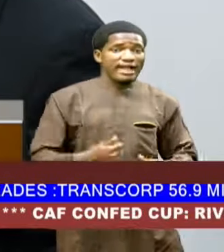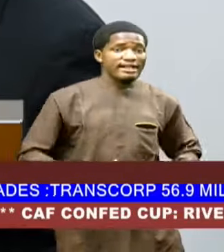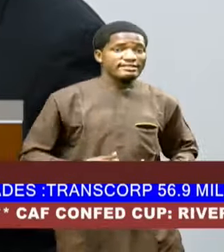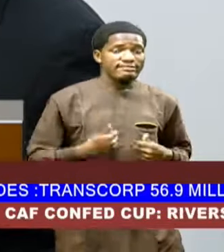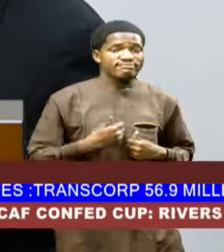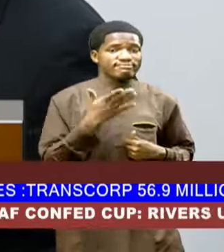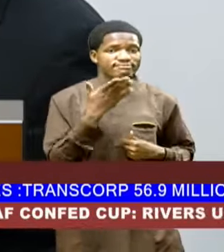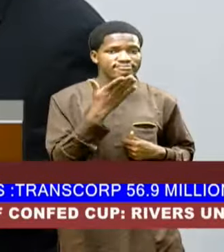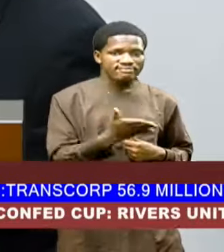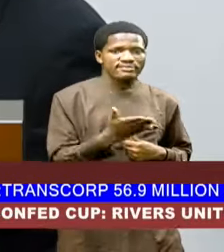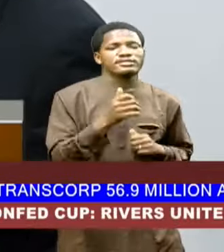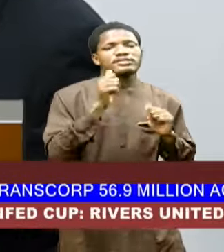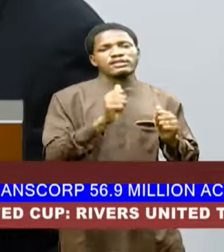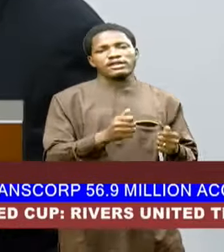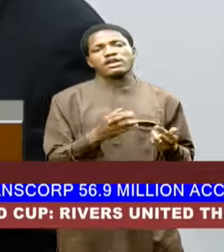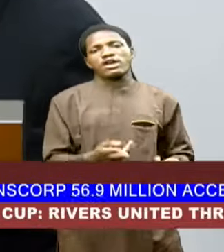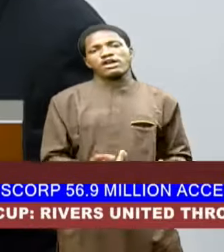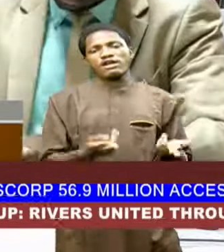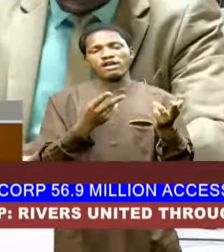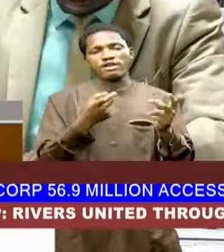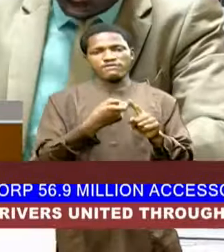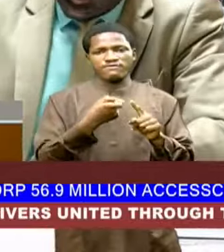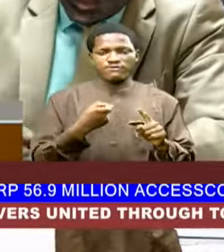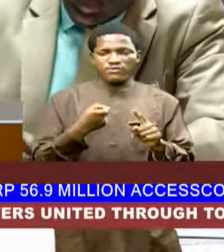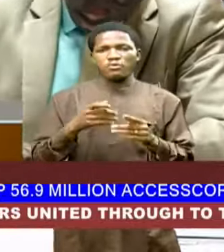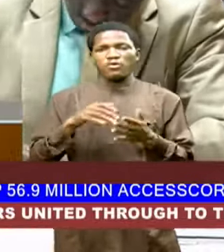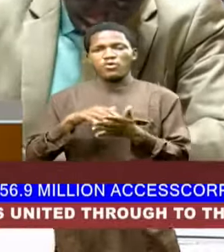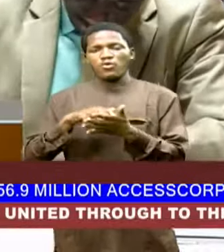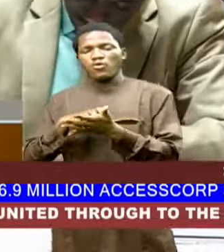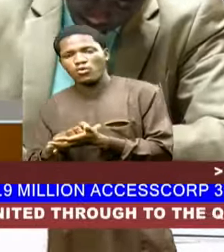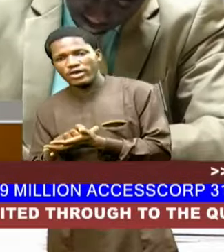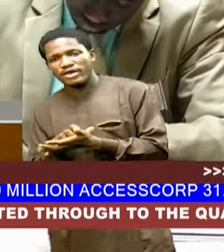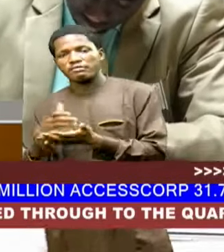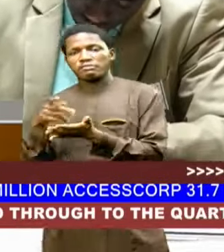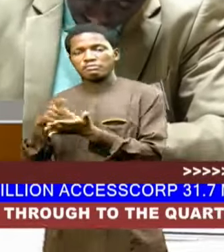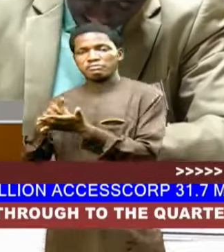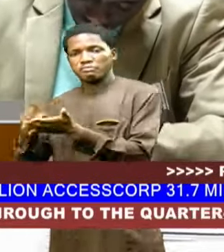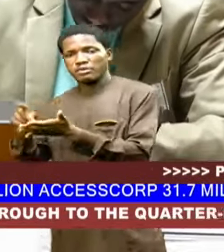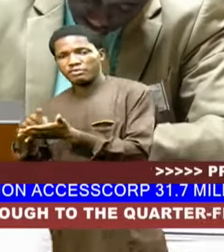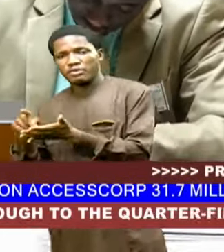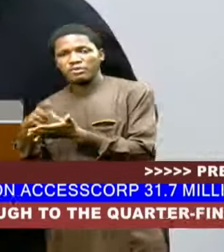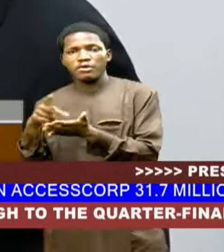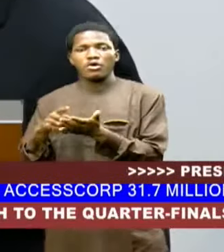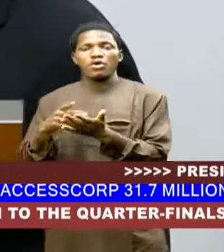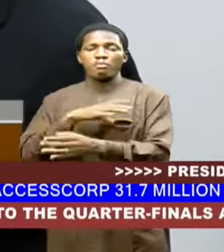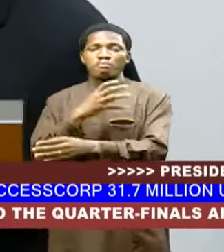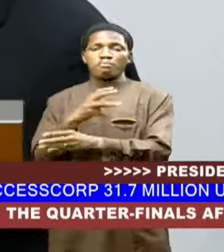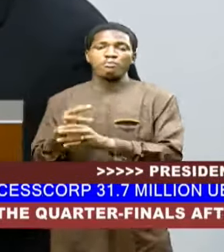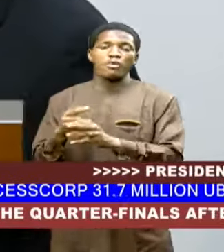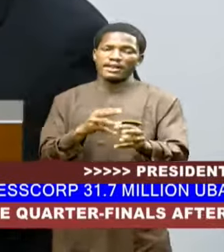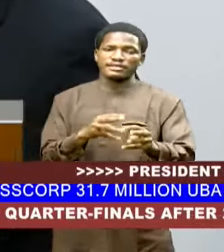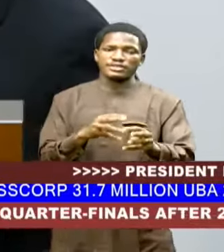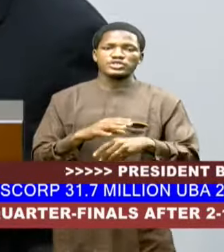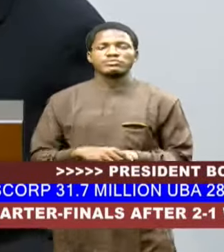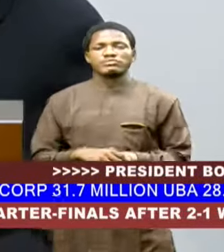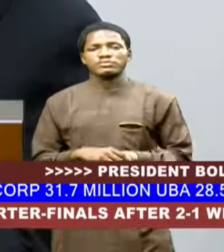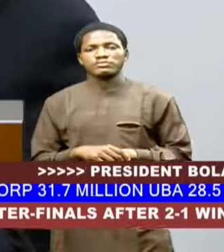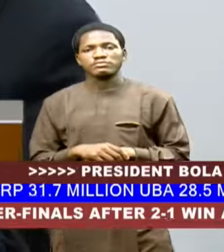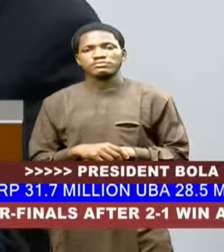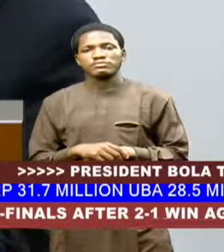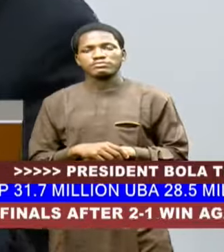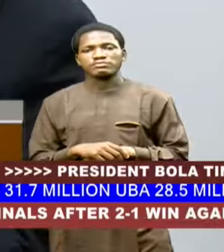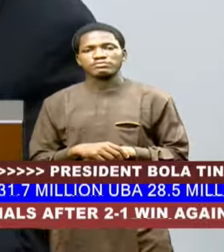weak revenue mobilization, a persistent challenge undermining debt sustainability and